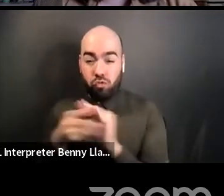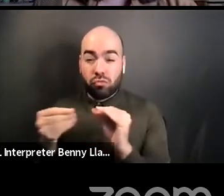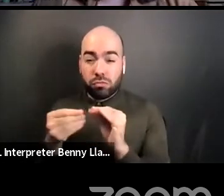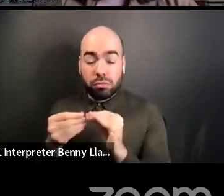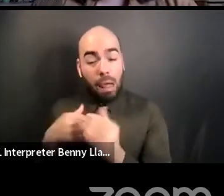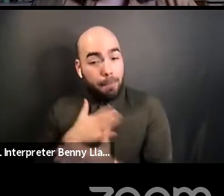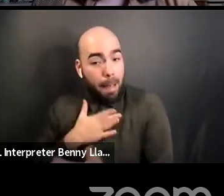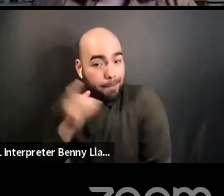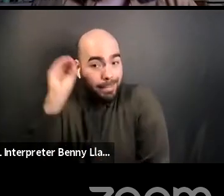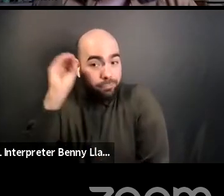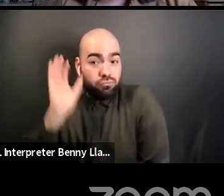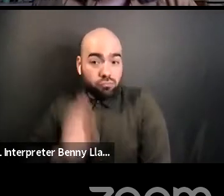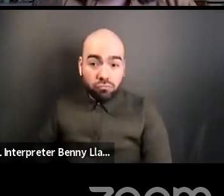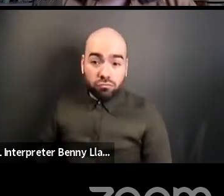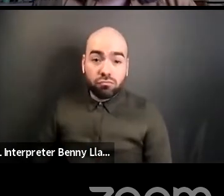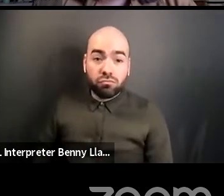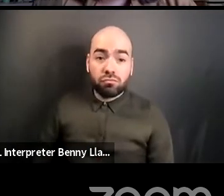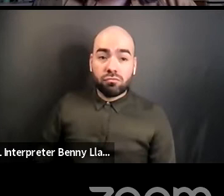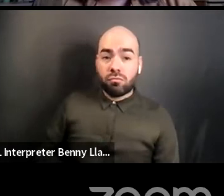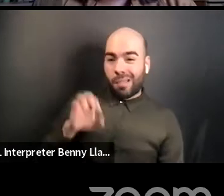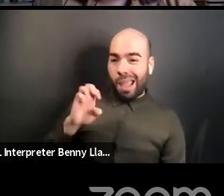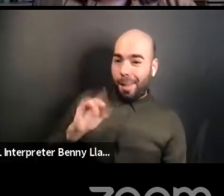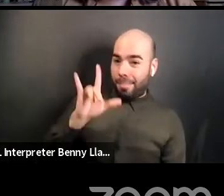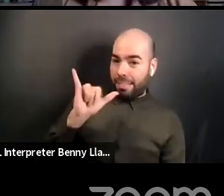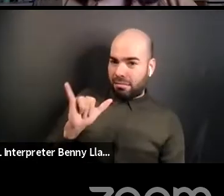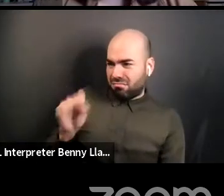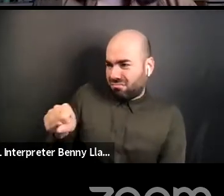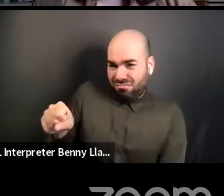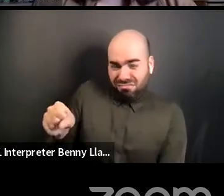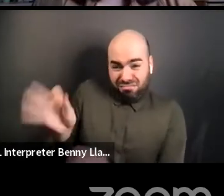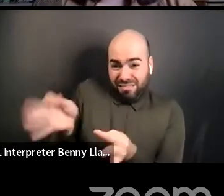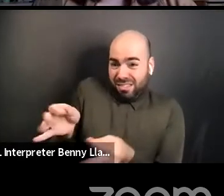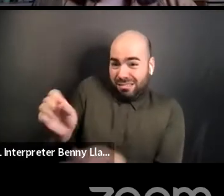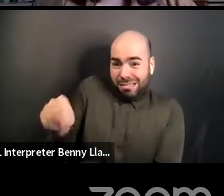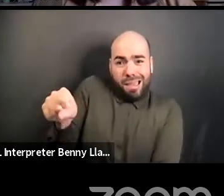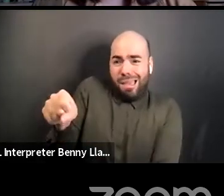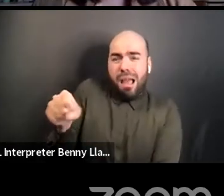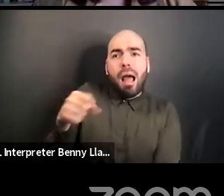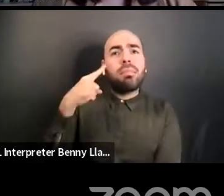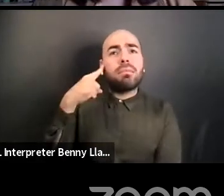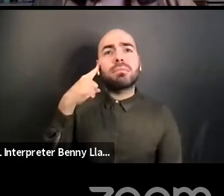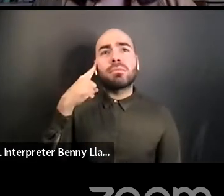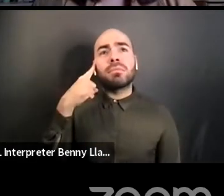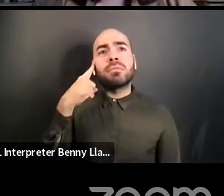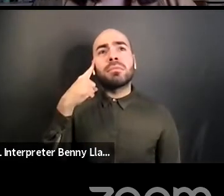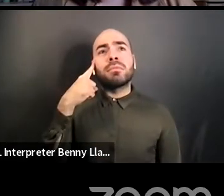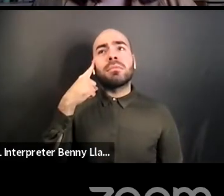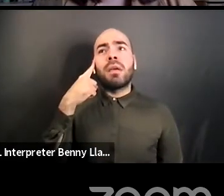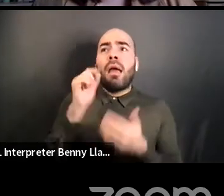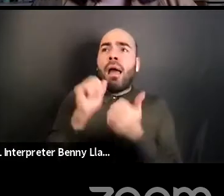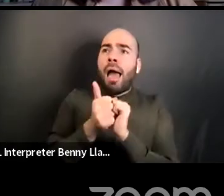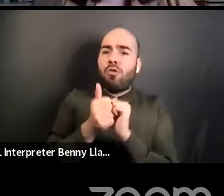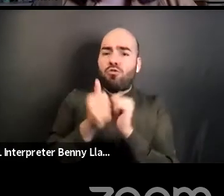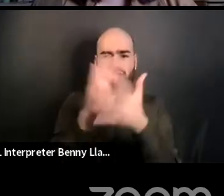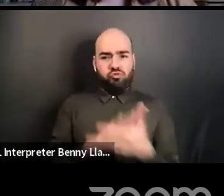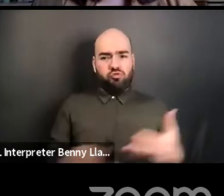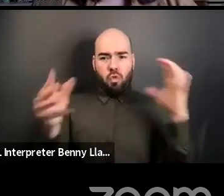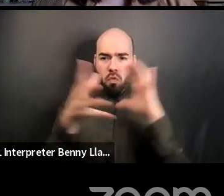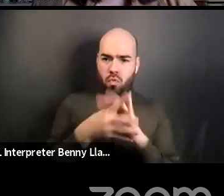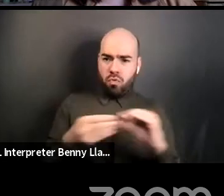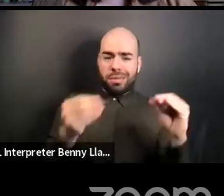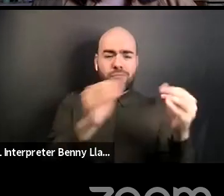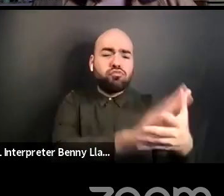Absolutely, absolutely. I think, yeah, I think that idea of storytelling